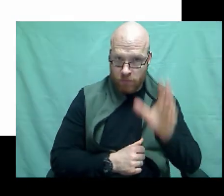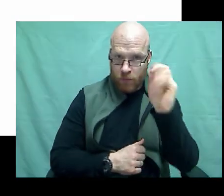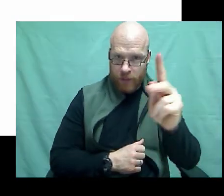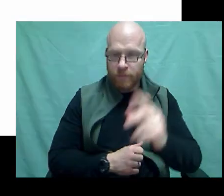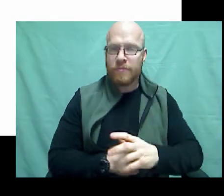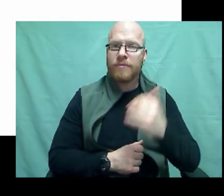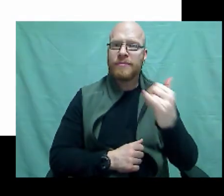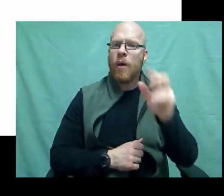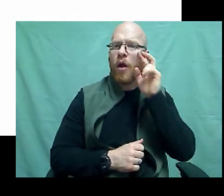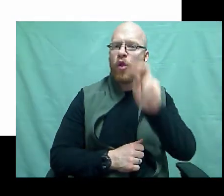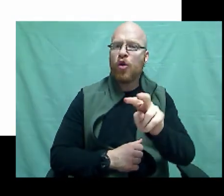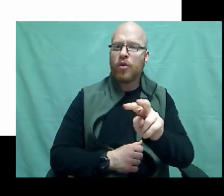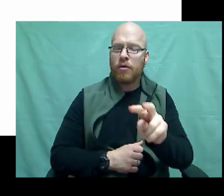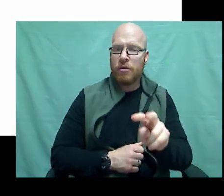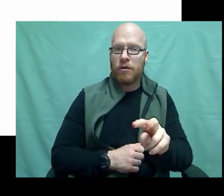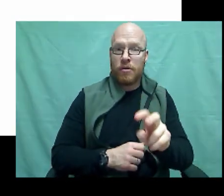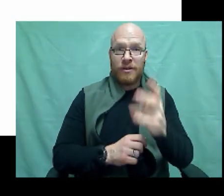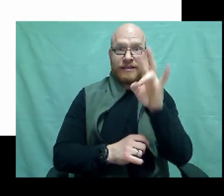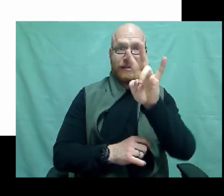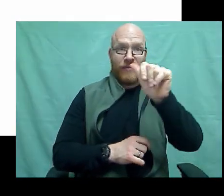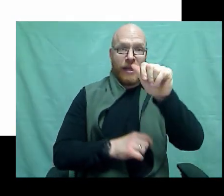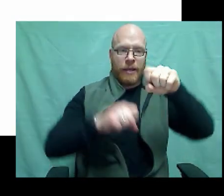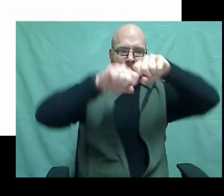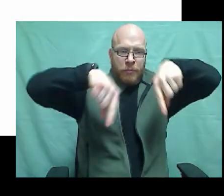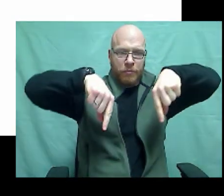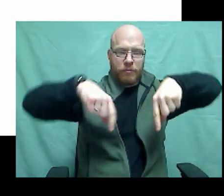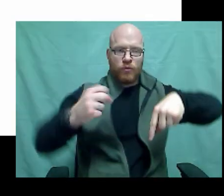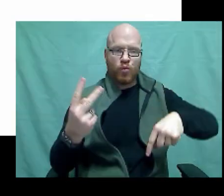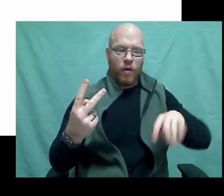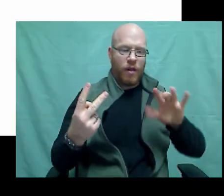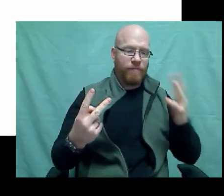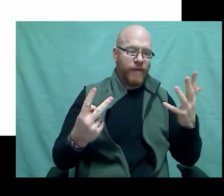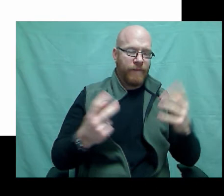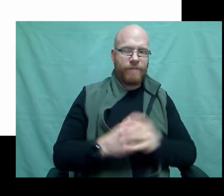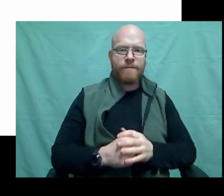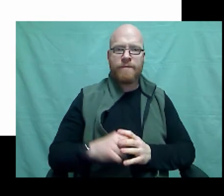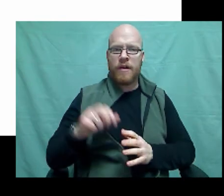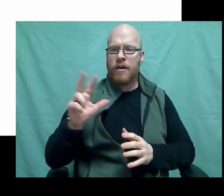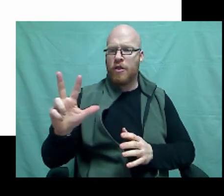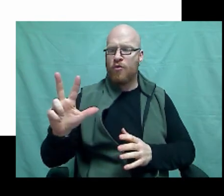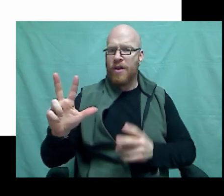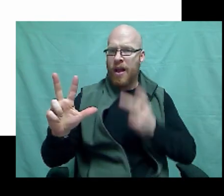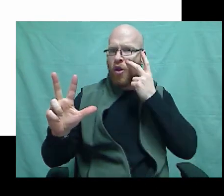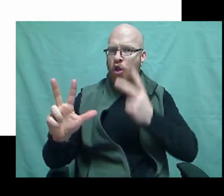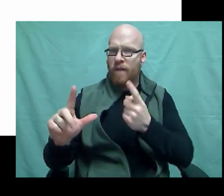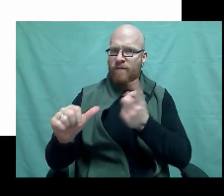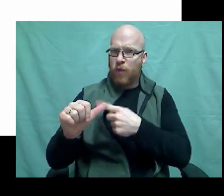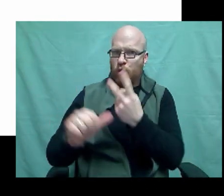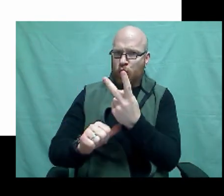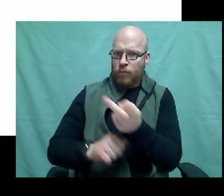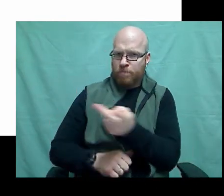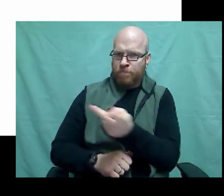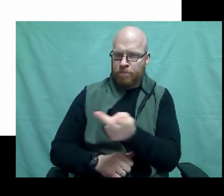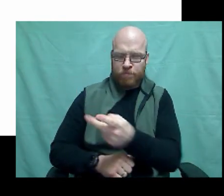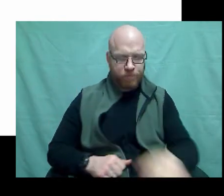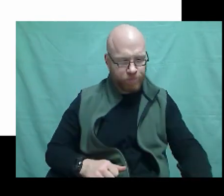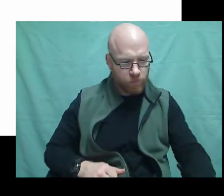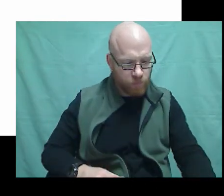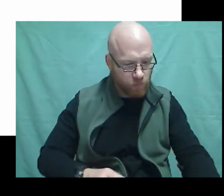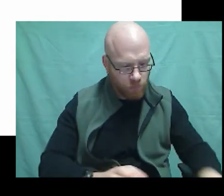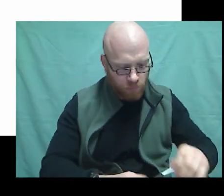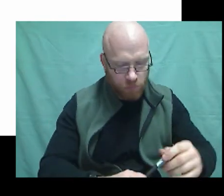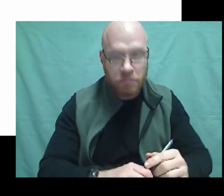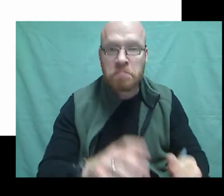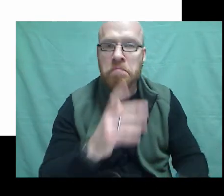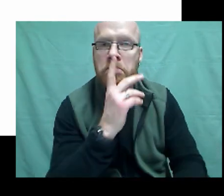by grouping method. There are several vlogs on that topic. Now we split 7a into 12a plus 5a. Now we're going to